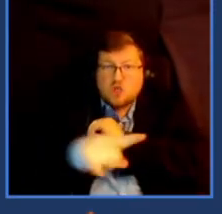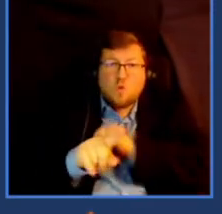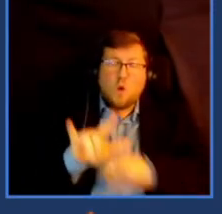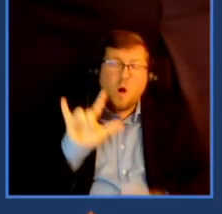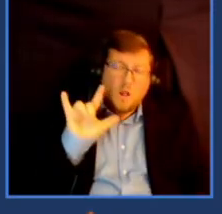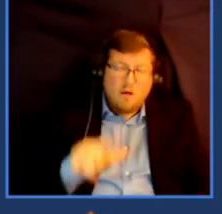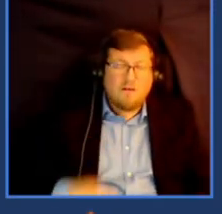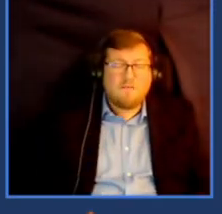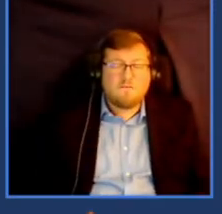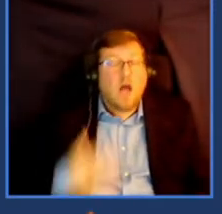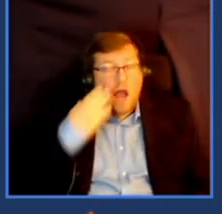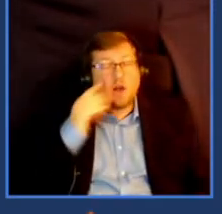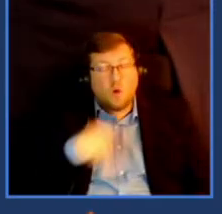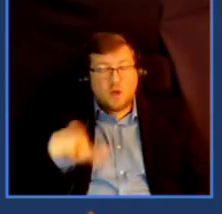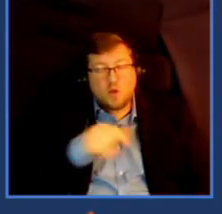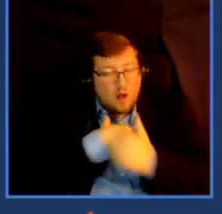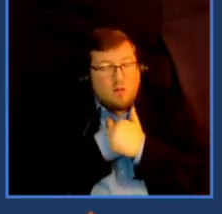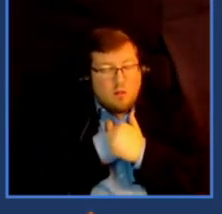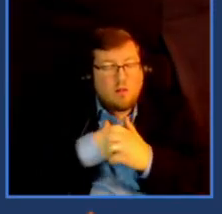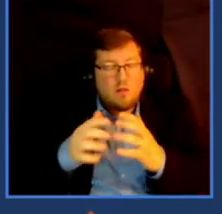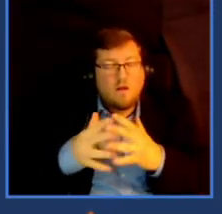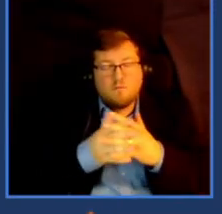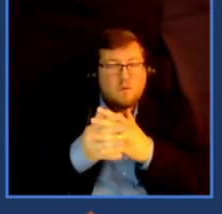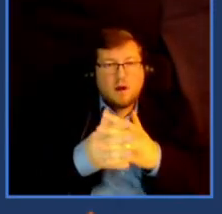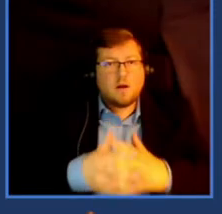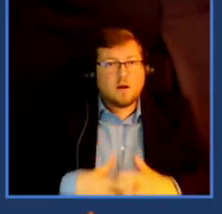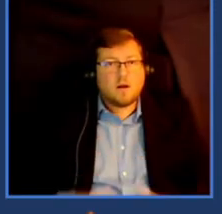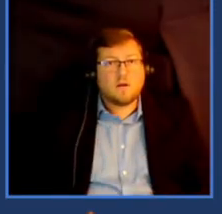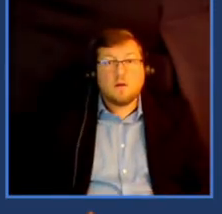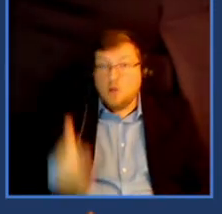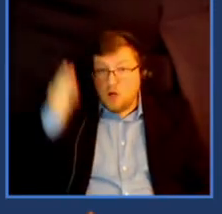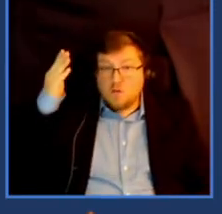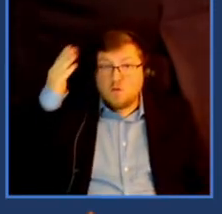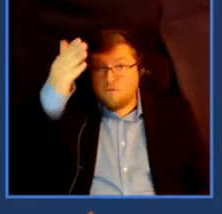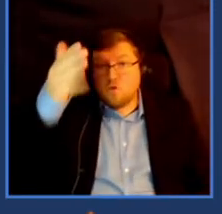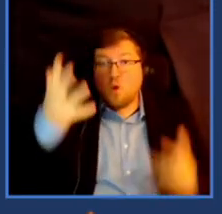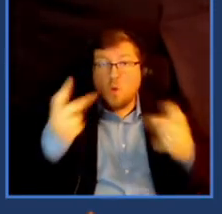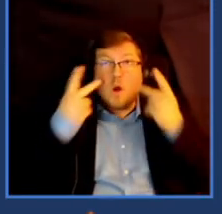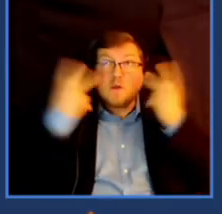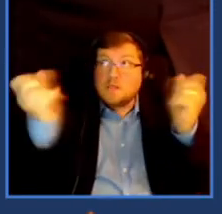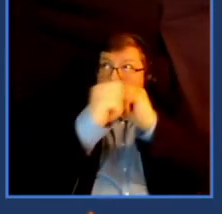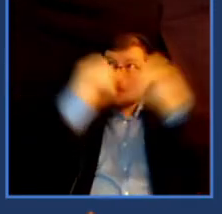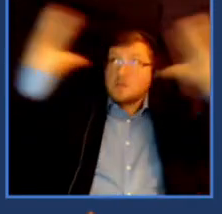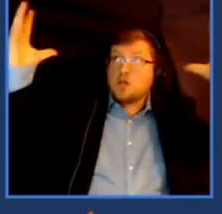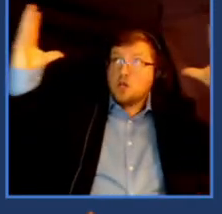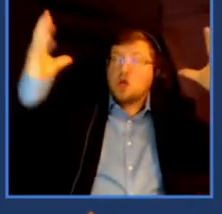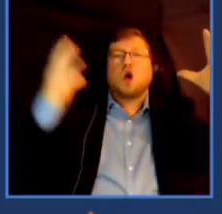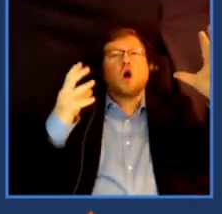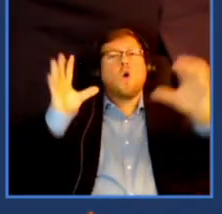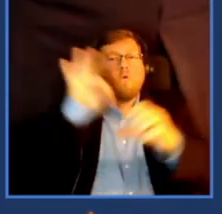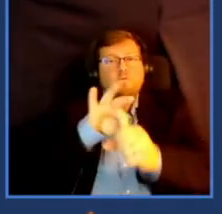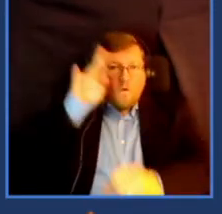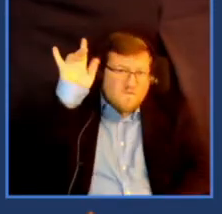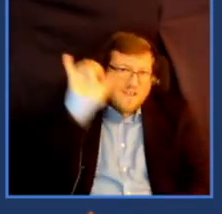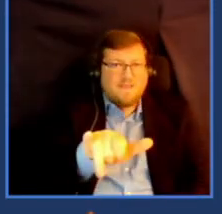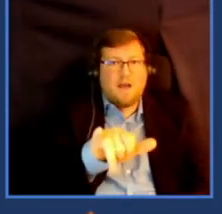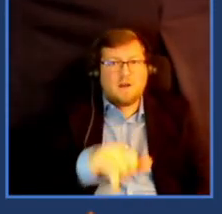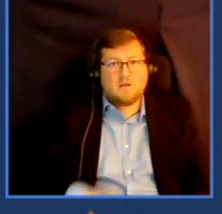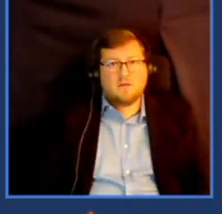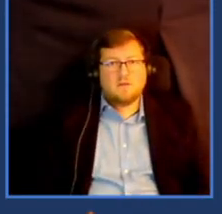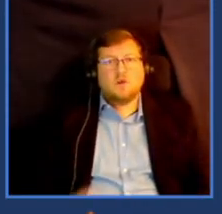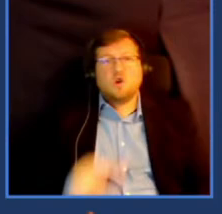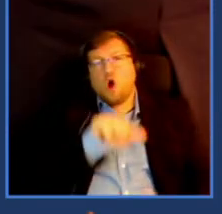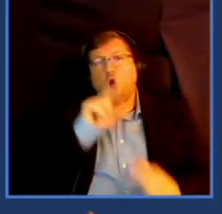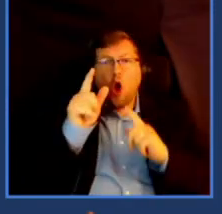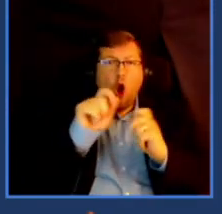the future you want to build for everyone in this country. Do it for all those around the world